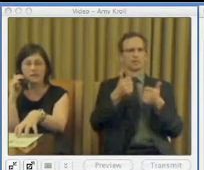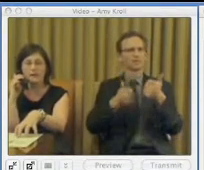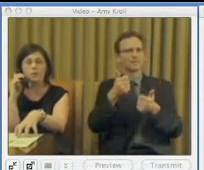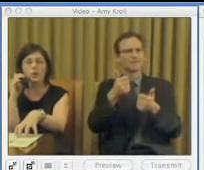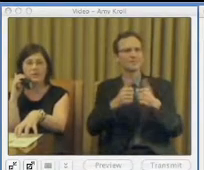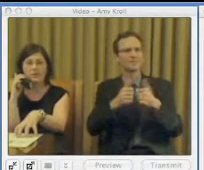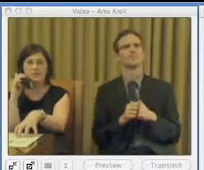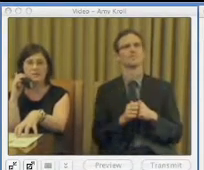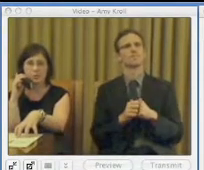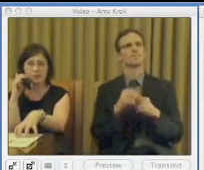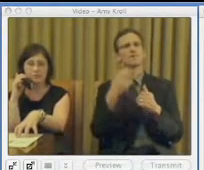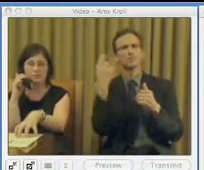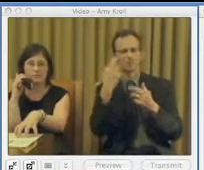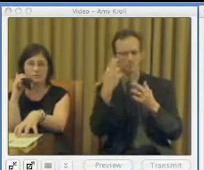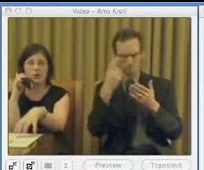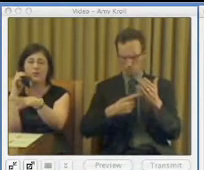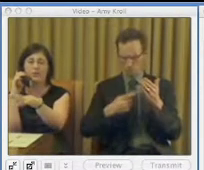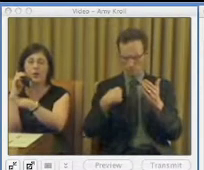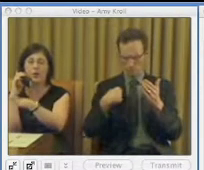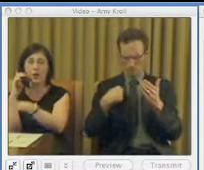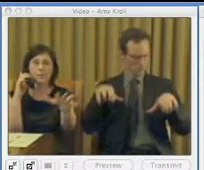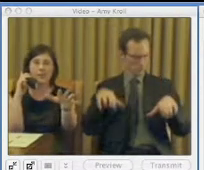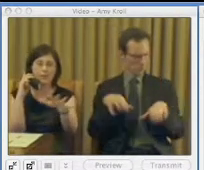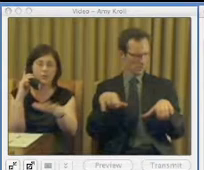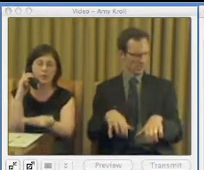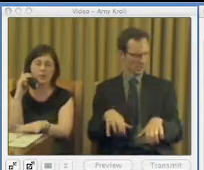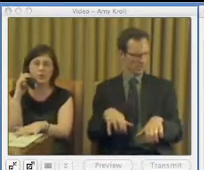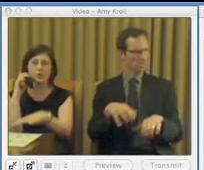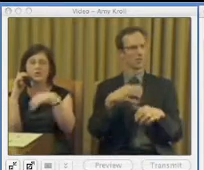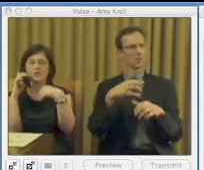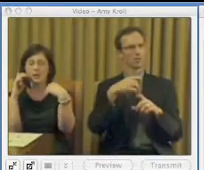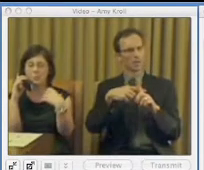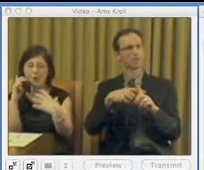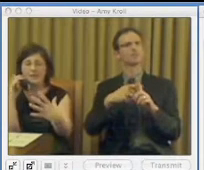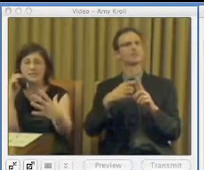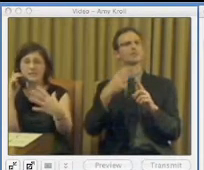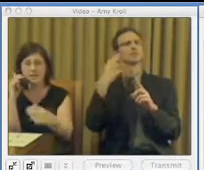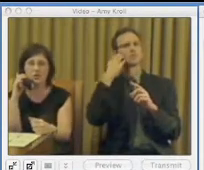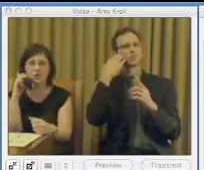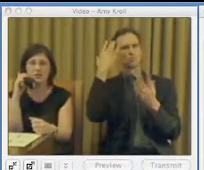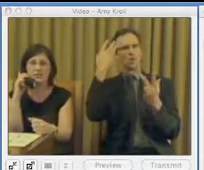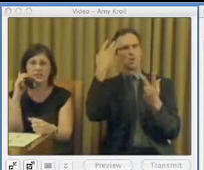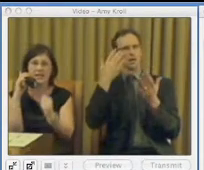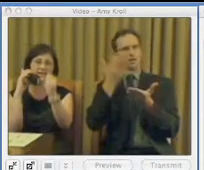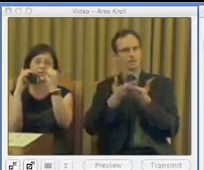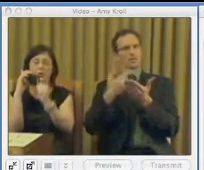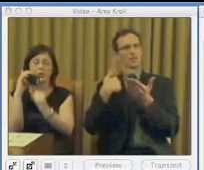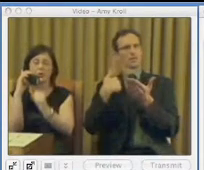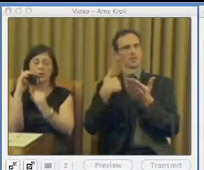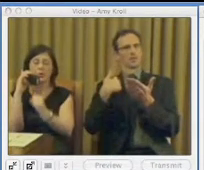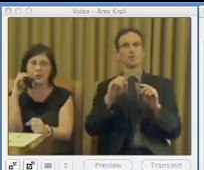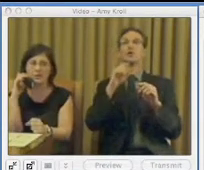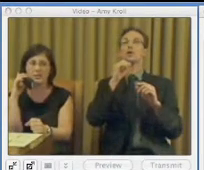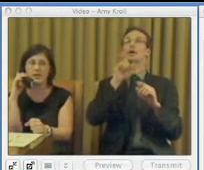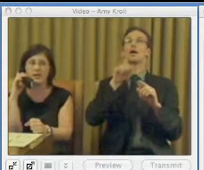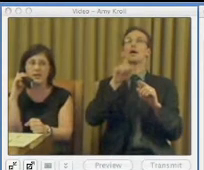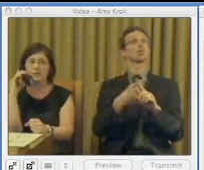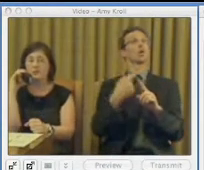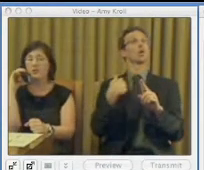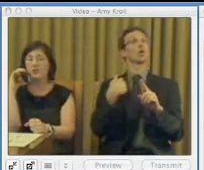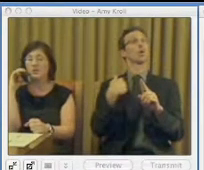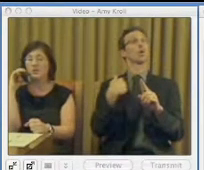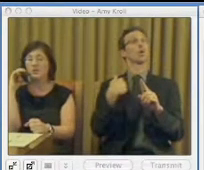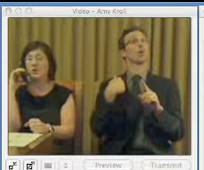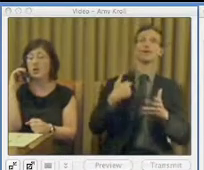that we're doing and finding more evidence for it. So not throwing the baby out with the bathwater, not embracing this notion saying, yes, this is what we